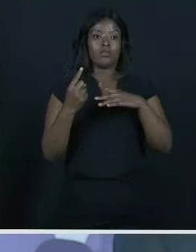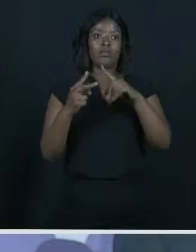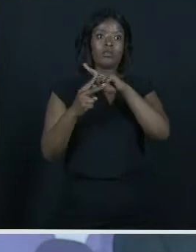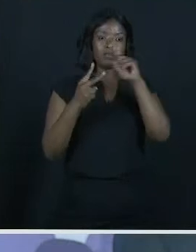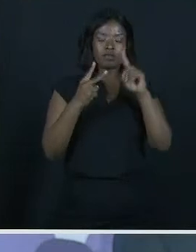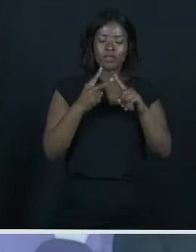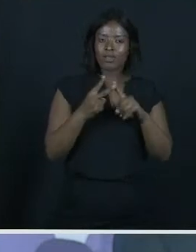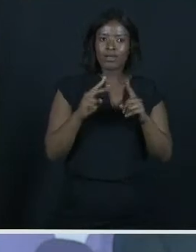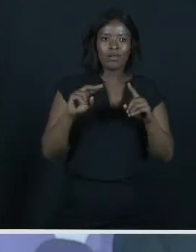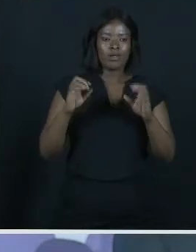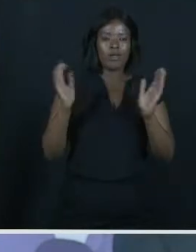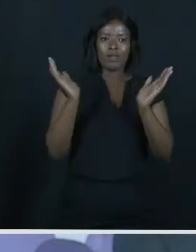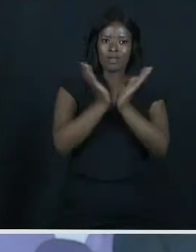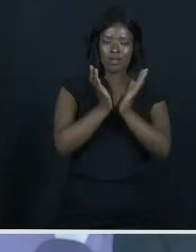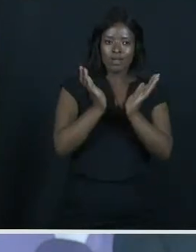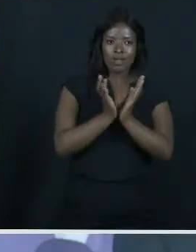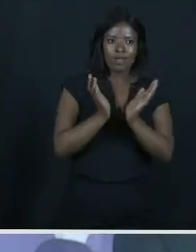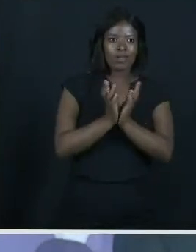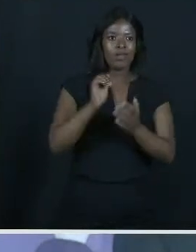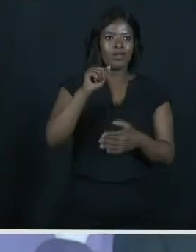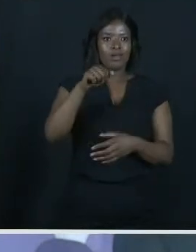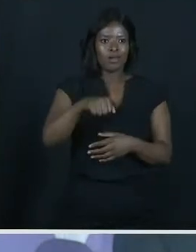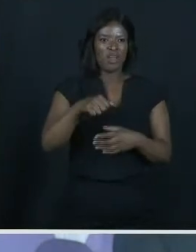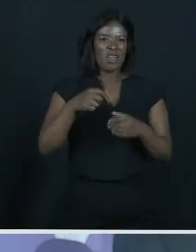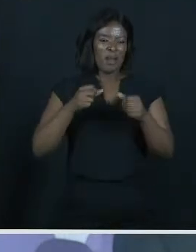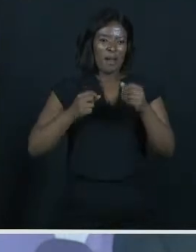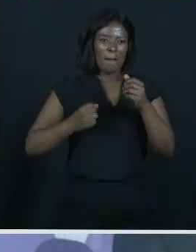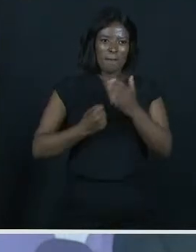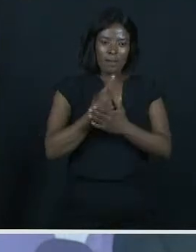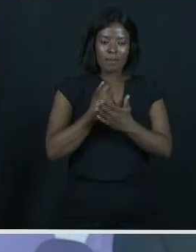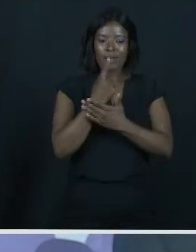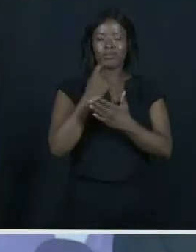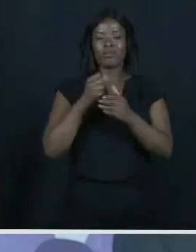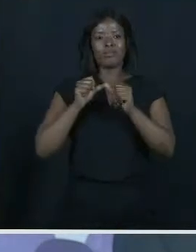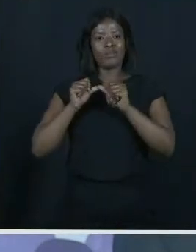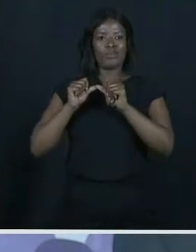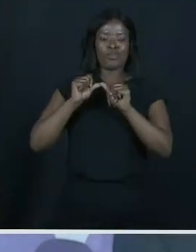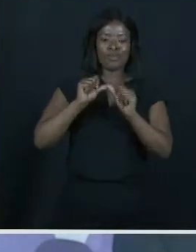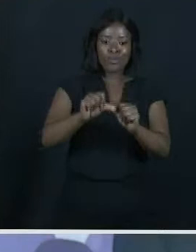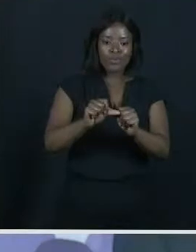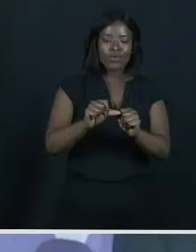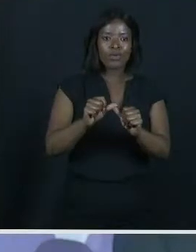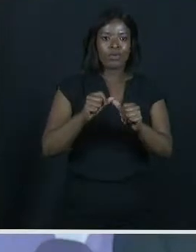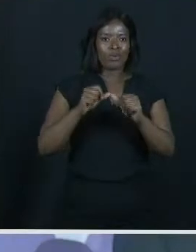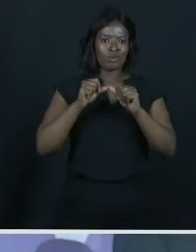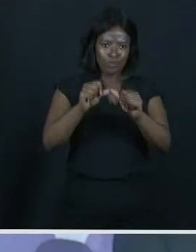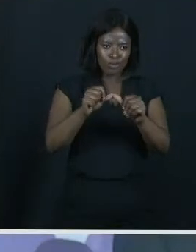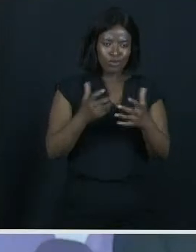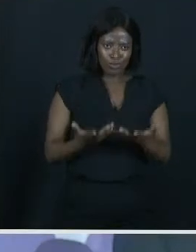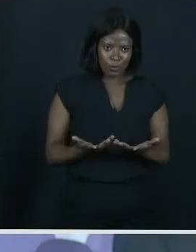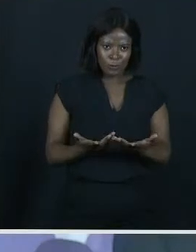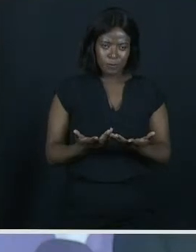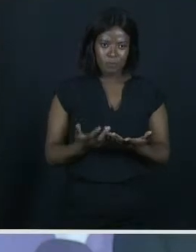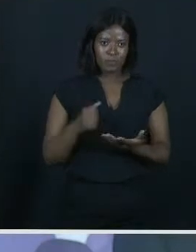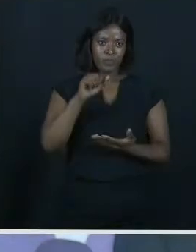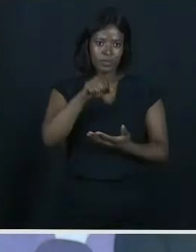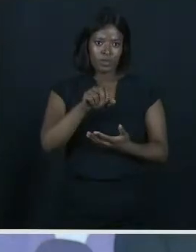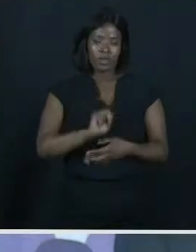example of the type of convening that has to happen if we are going to have honest conversations. And this is why South Africa's leadership